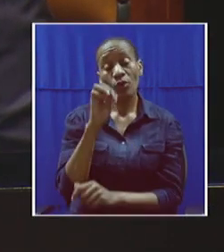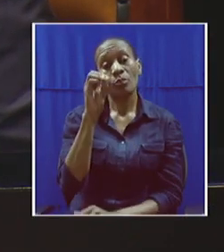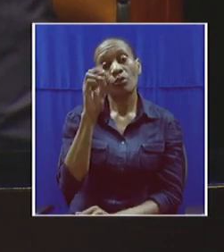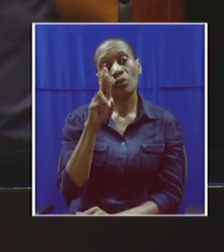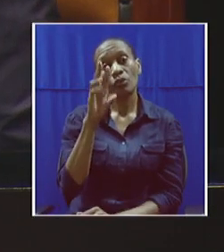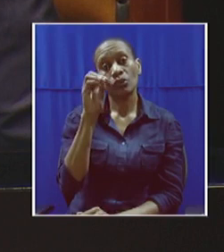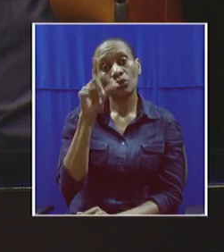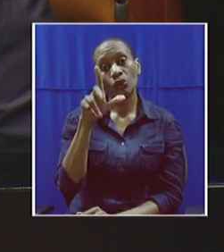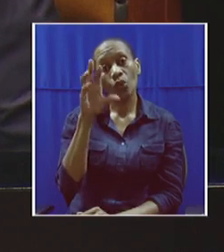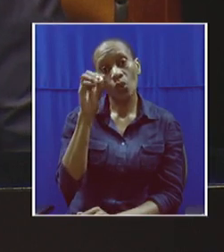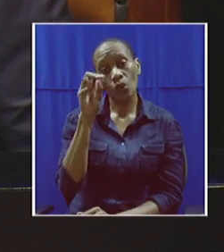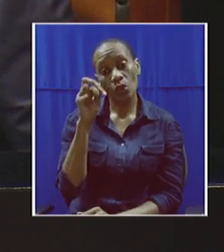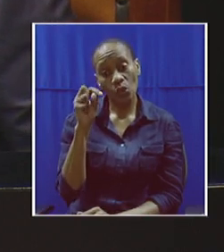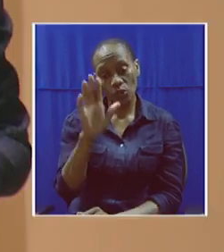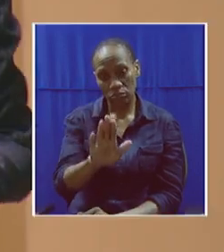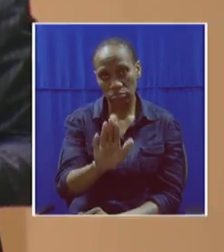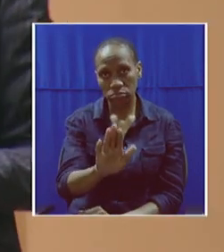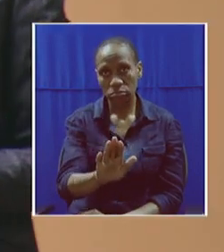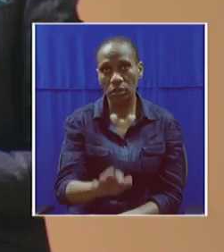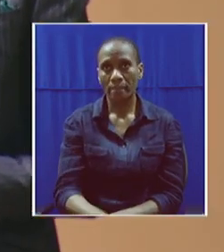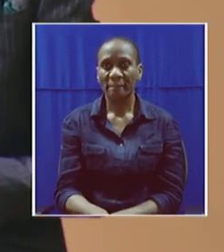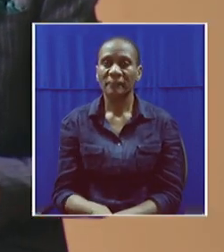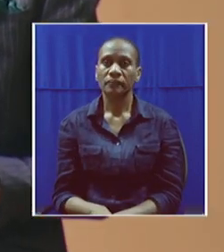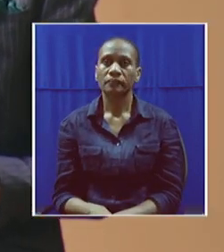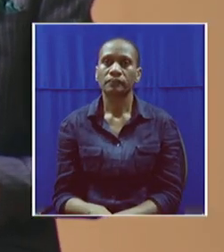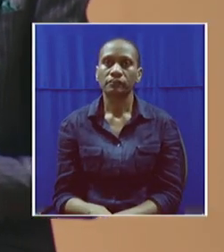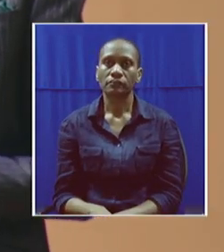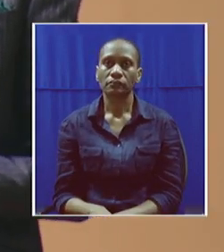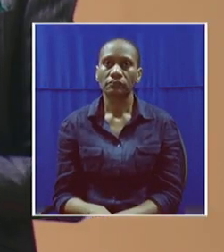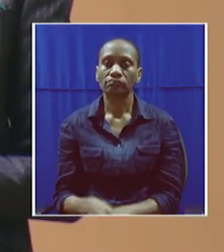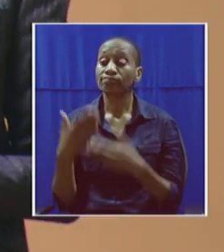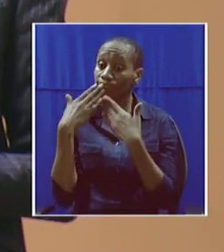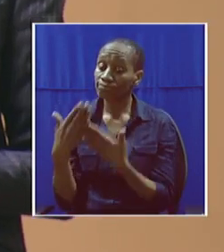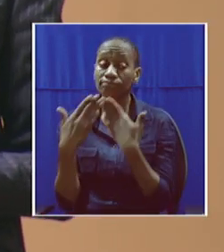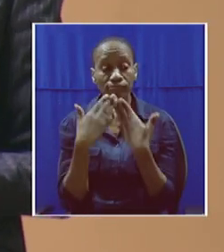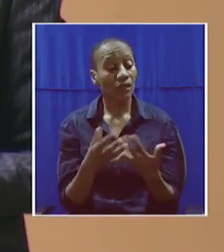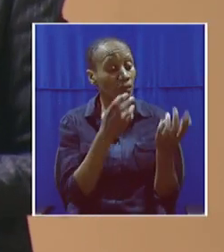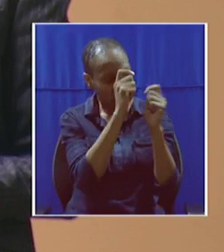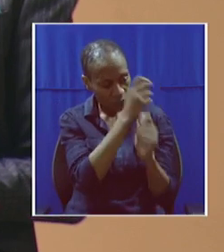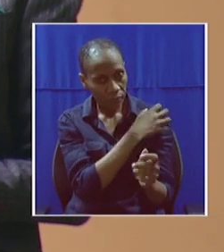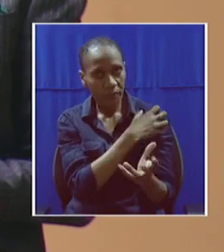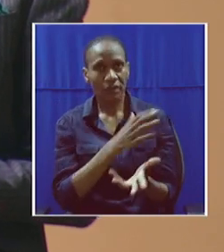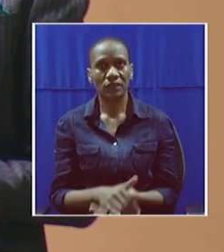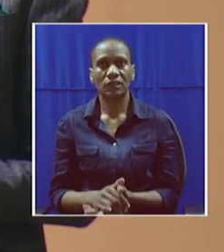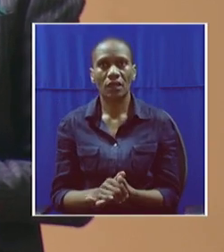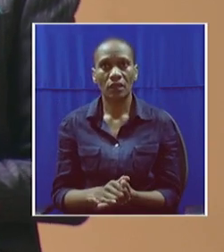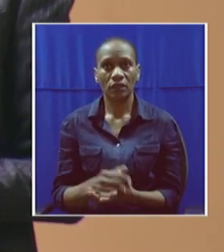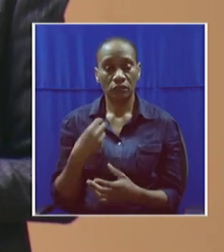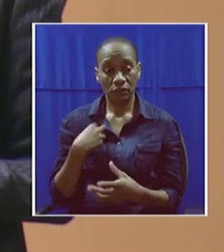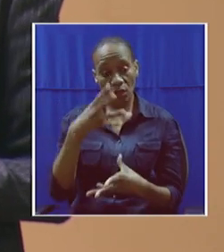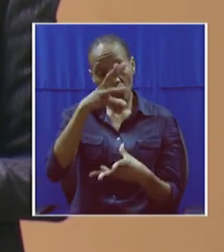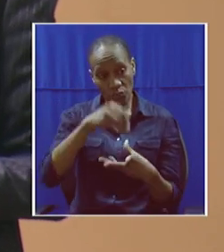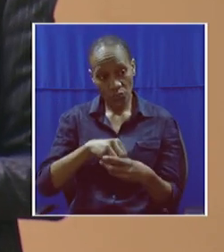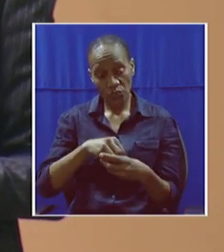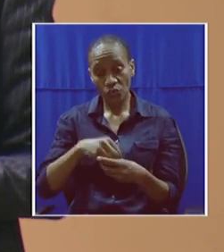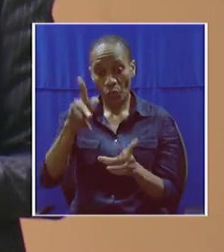much no thank you very much chairperson uh honorable minister in the spirit of participatory democracy